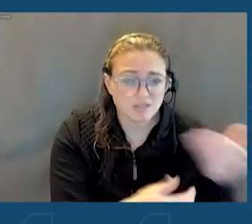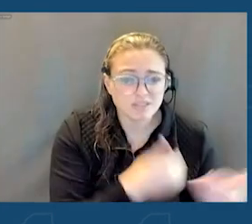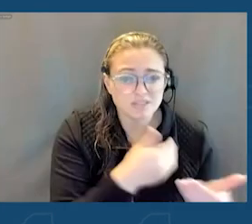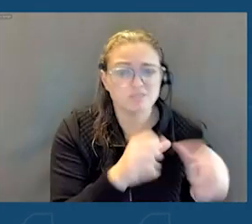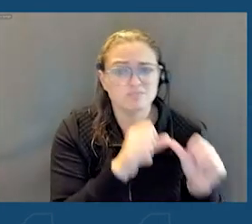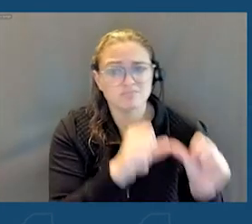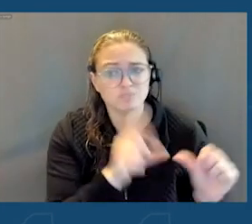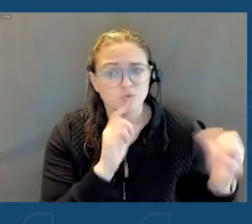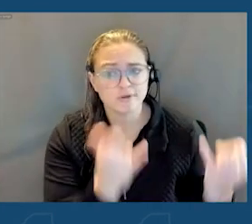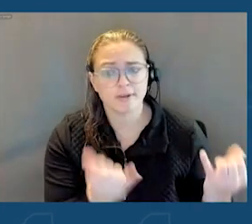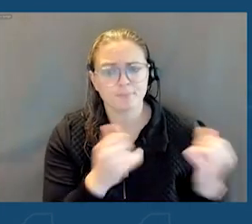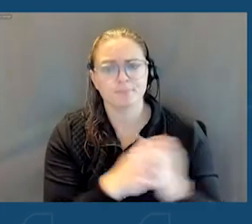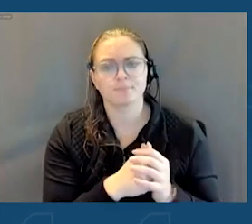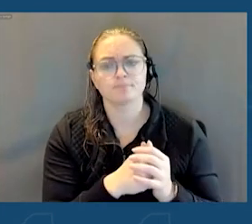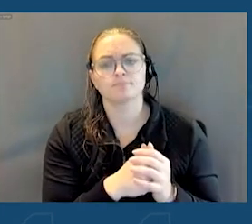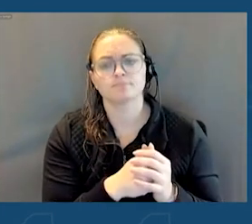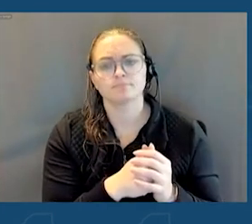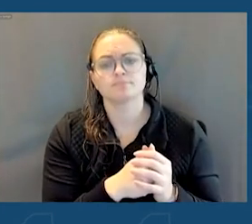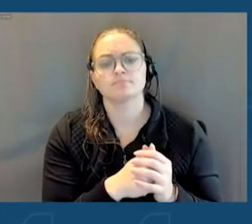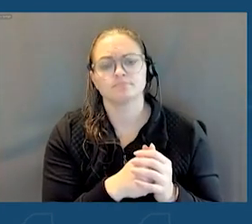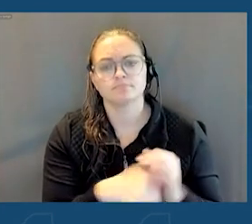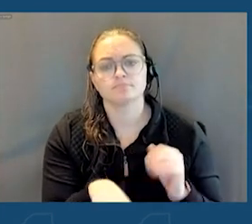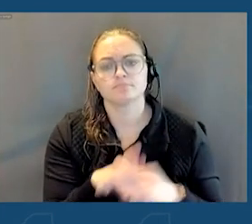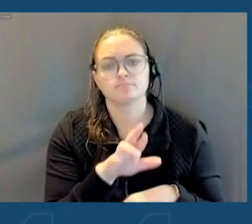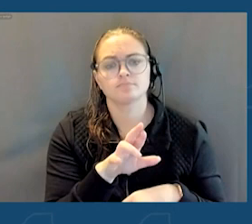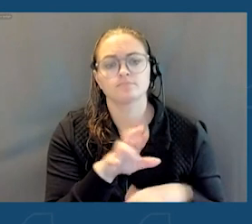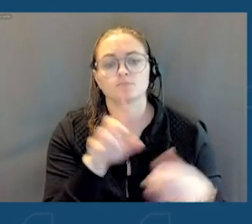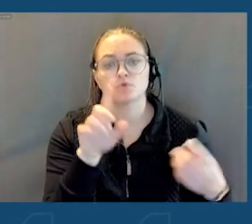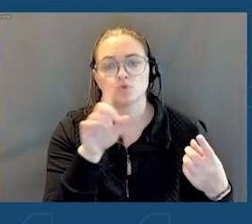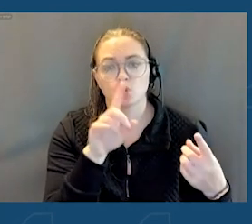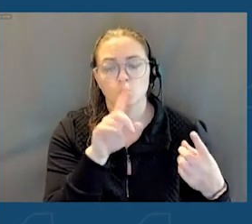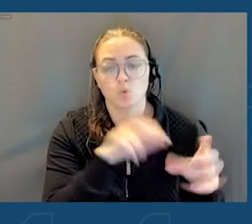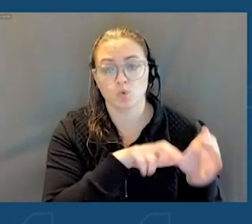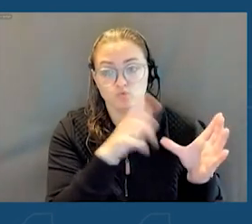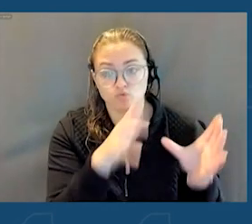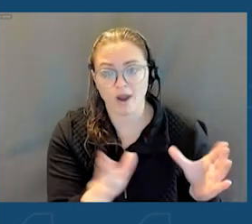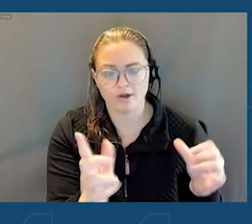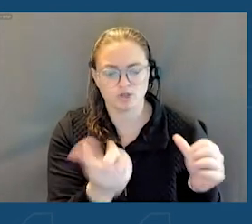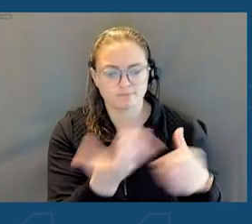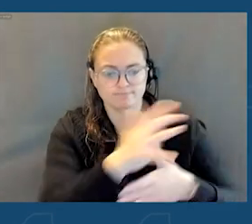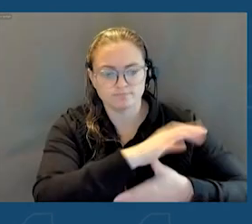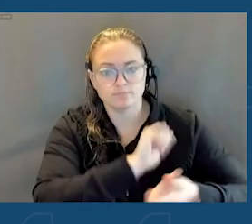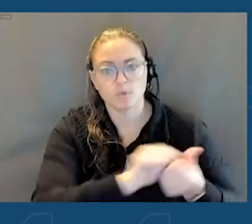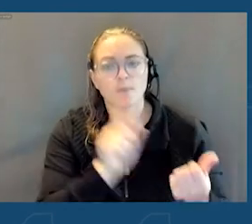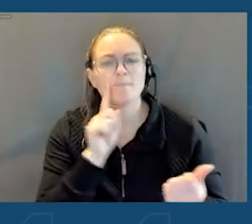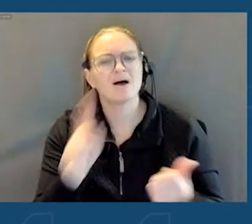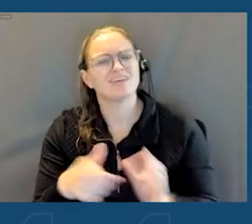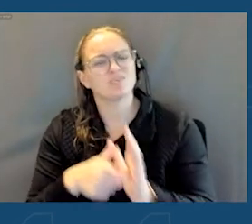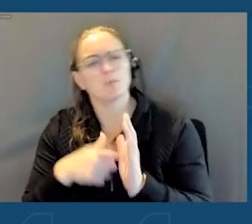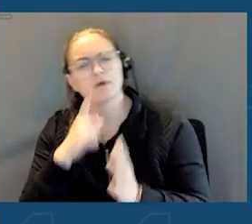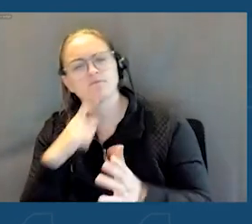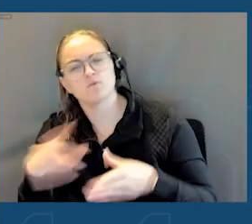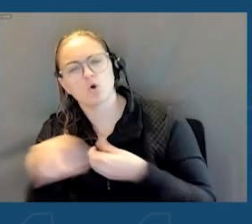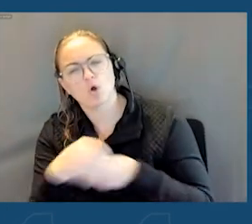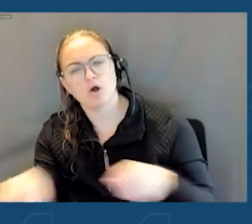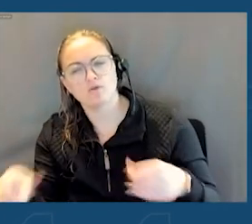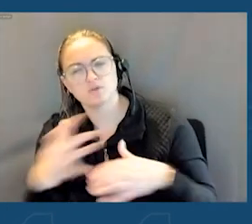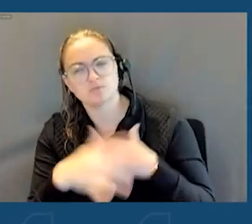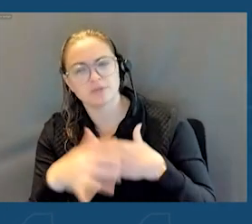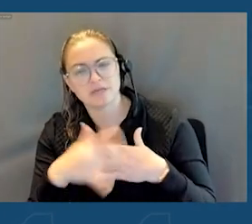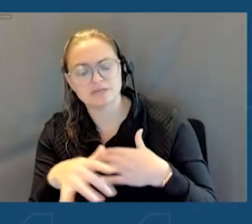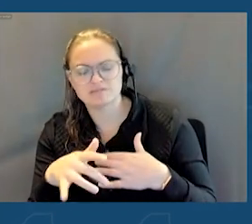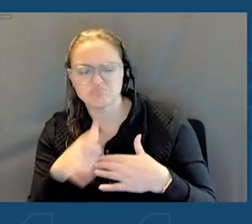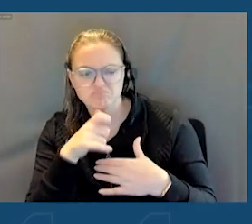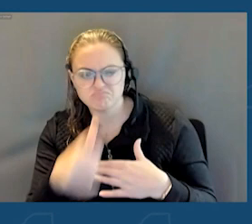today. So ridership is number one. And while the demand for office space is down right now, we believe that